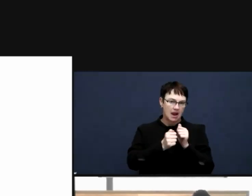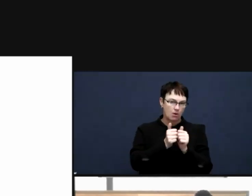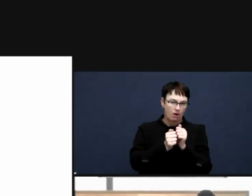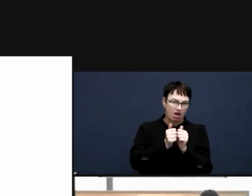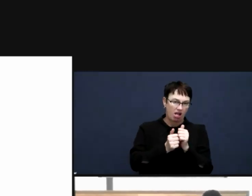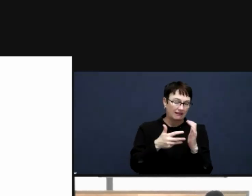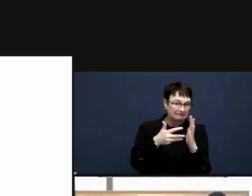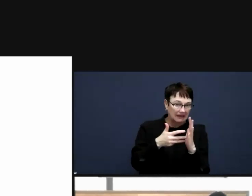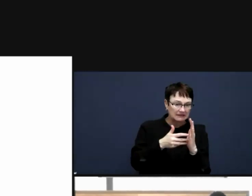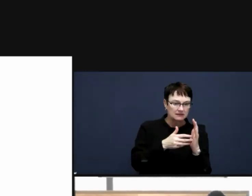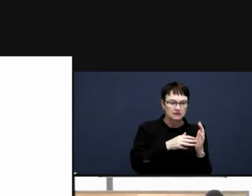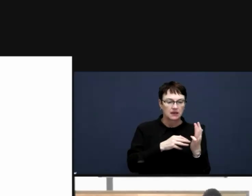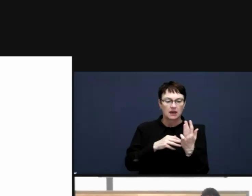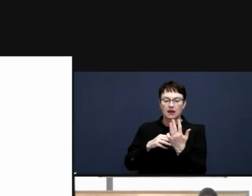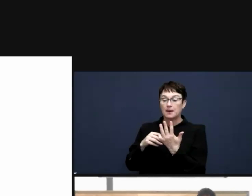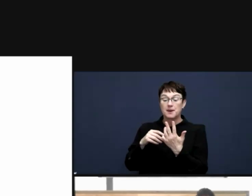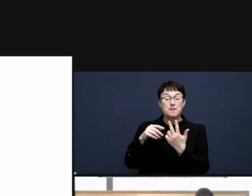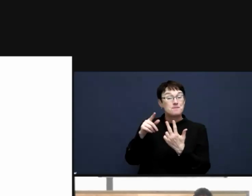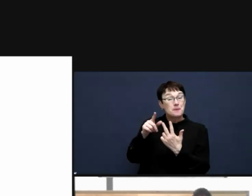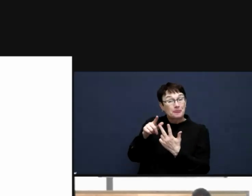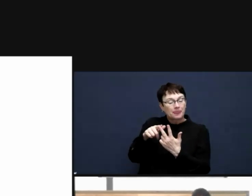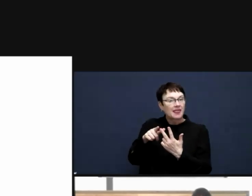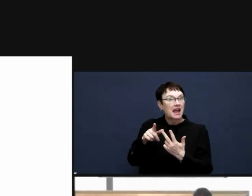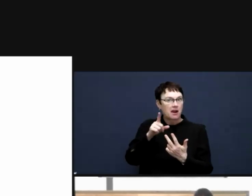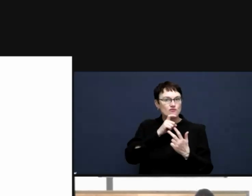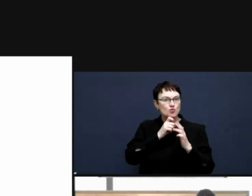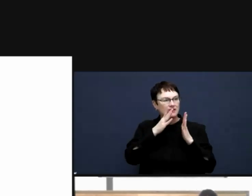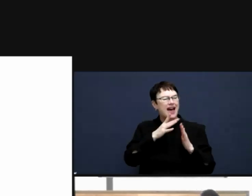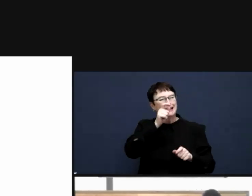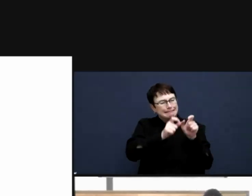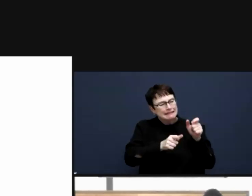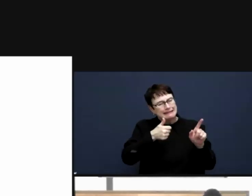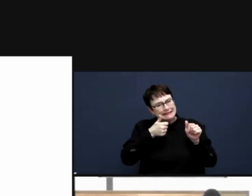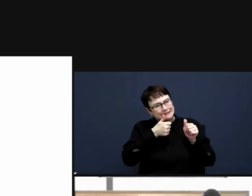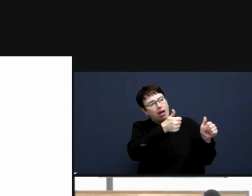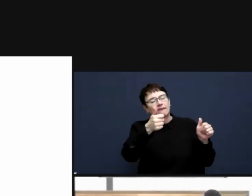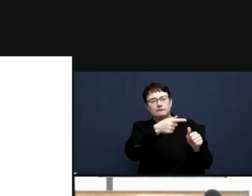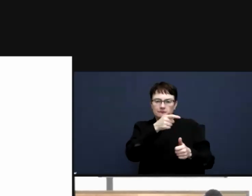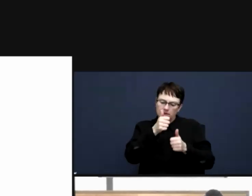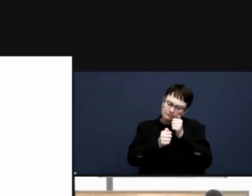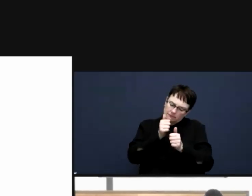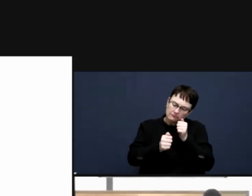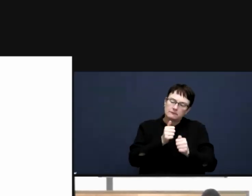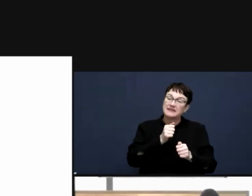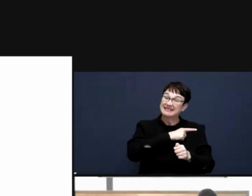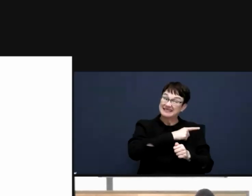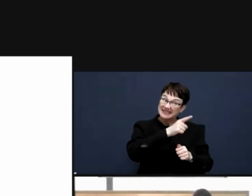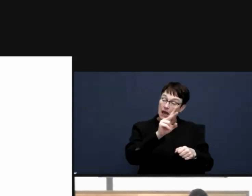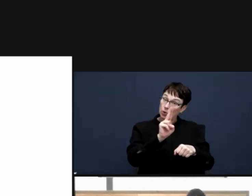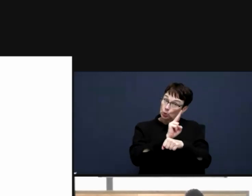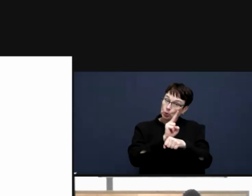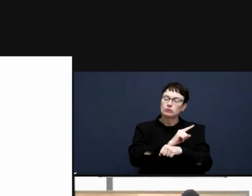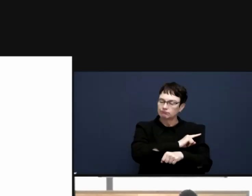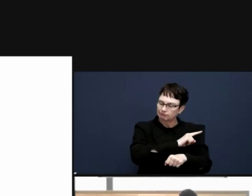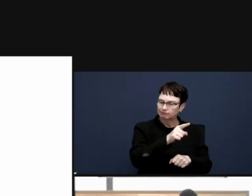user testing can improve the experience significantly of users, but at the short run, it's better to start with automated and